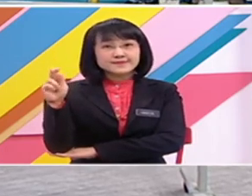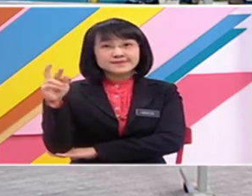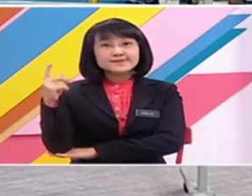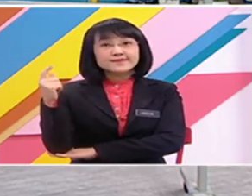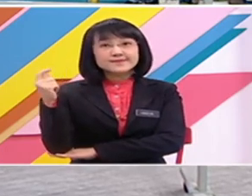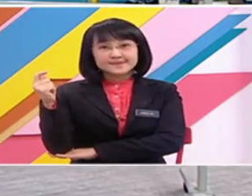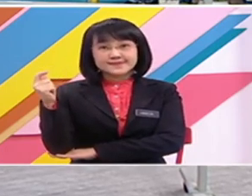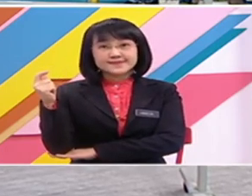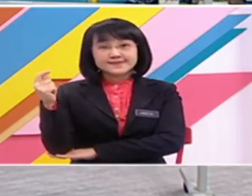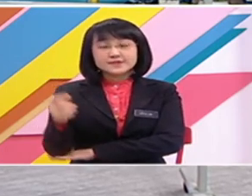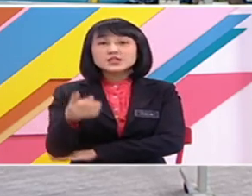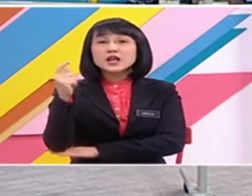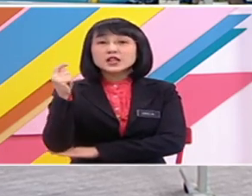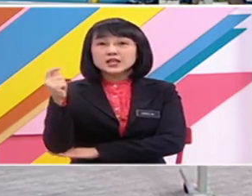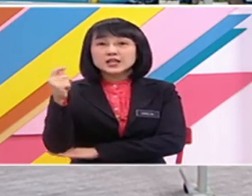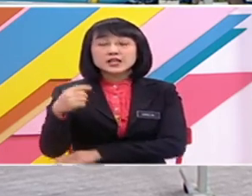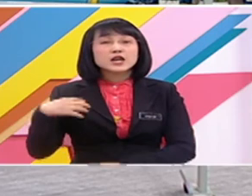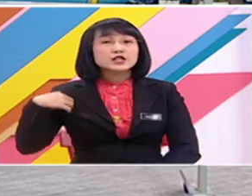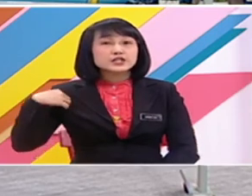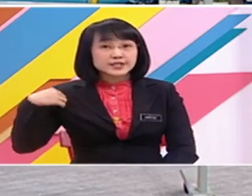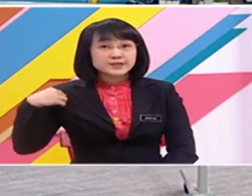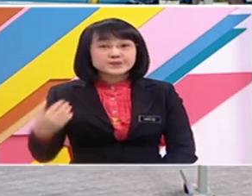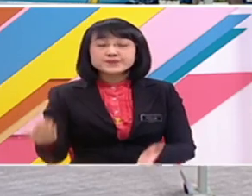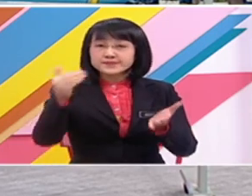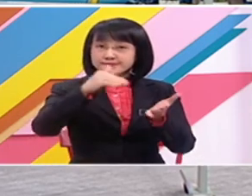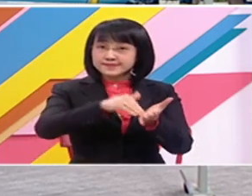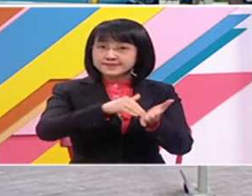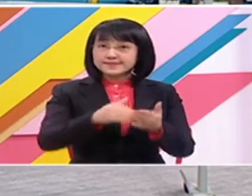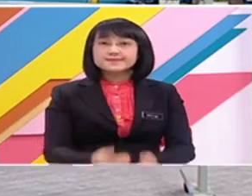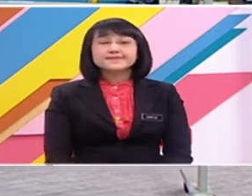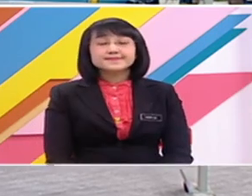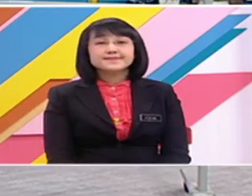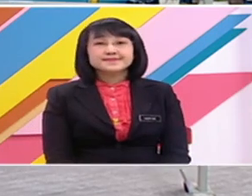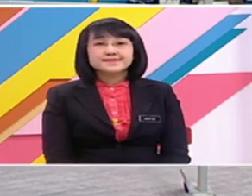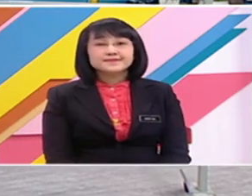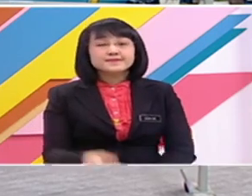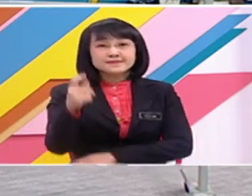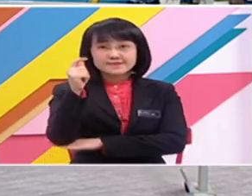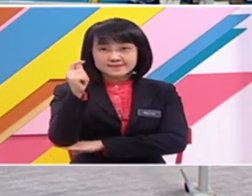T-S-H-I-R-T. T-shirt. Okay, once again. Okay, you follow me, okay? All right.